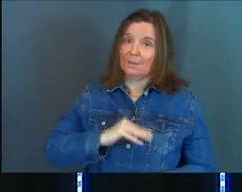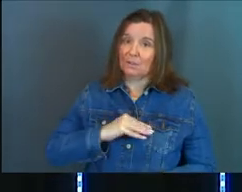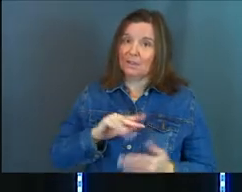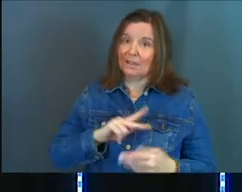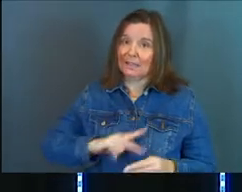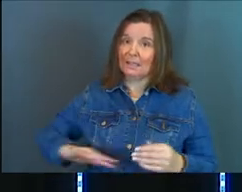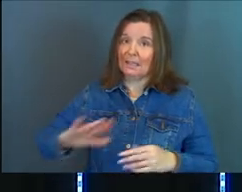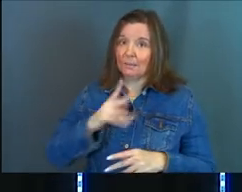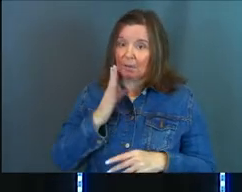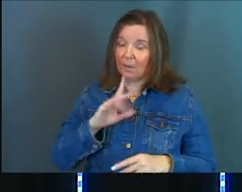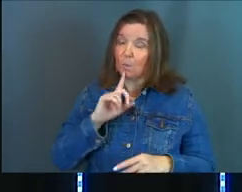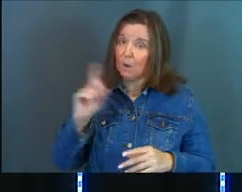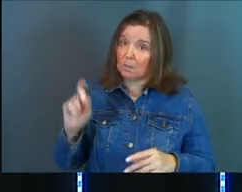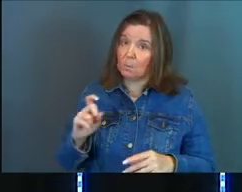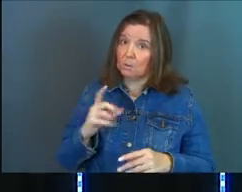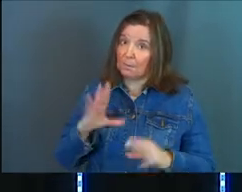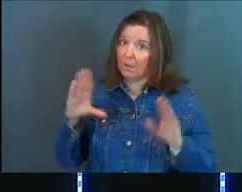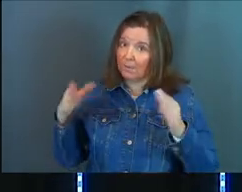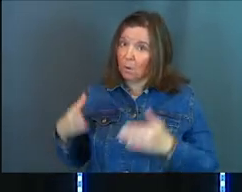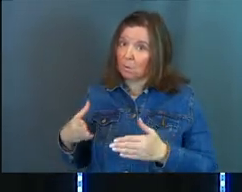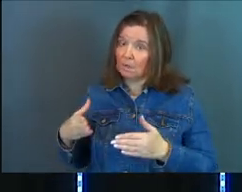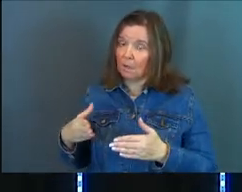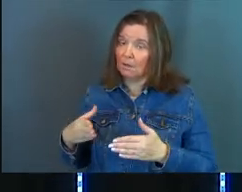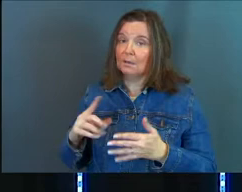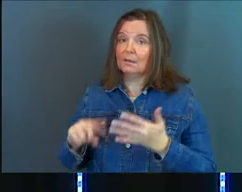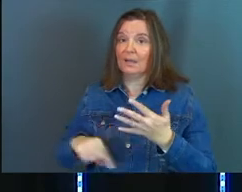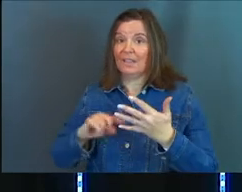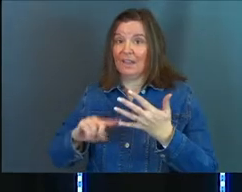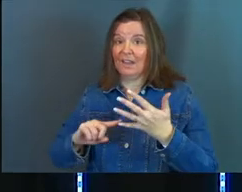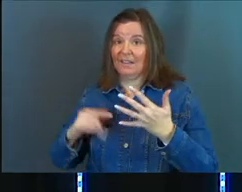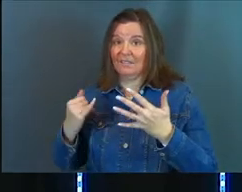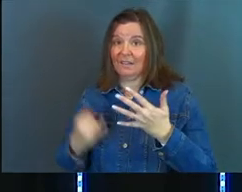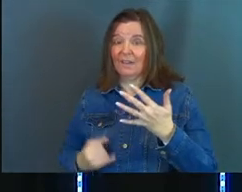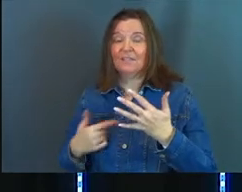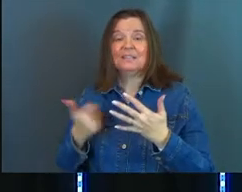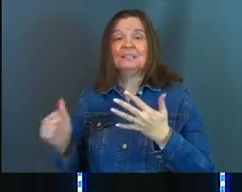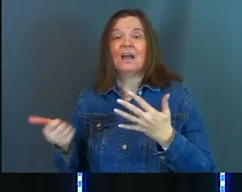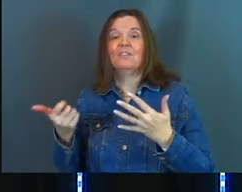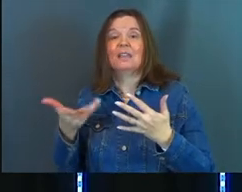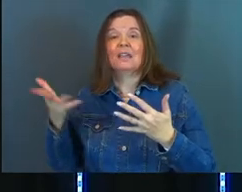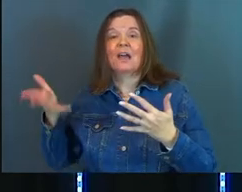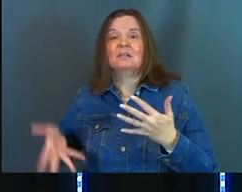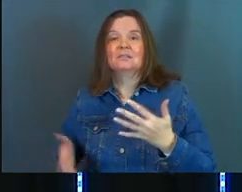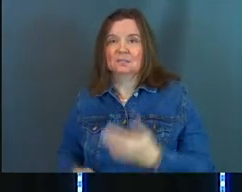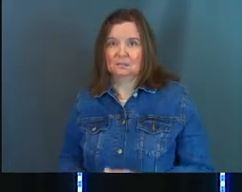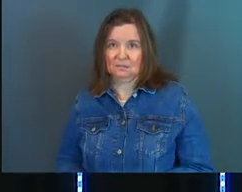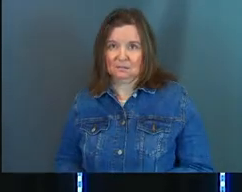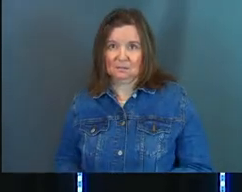in the kingdom of God that we are supposed to be focused on. And then number five is everything else.